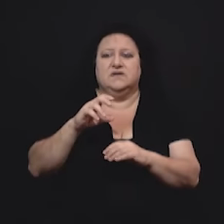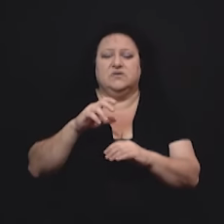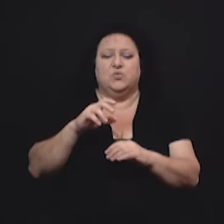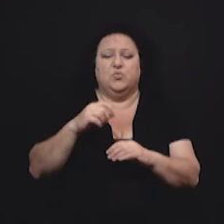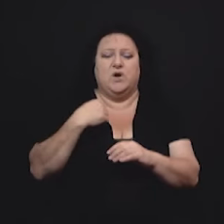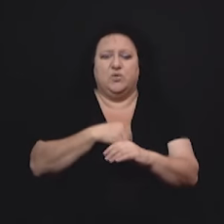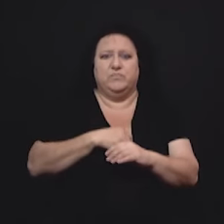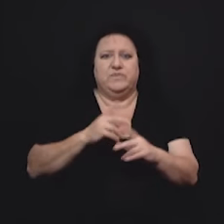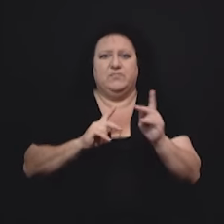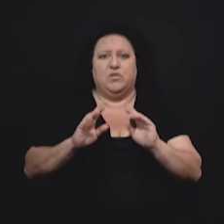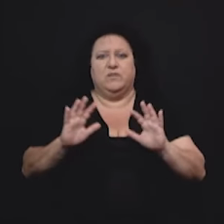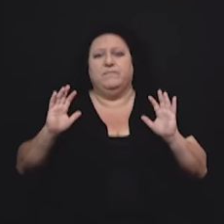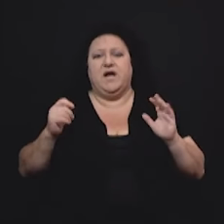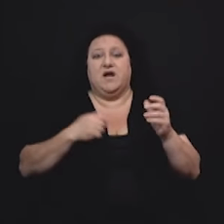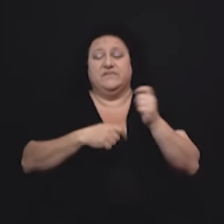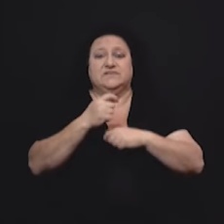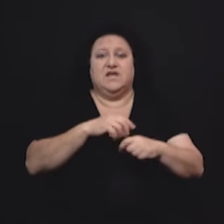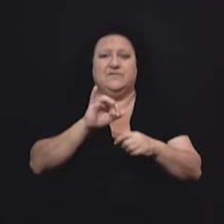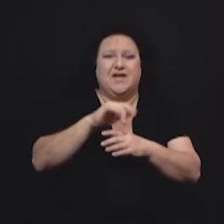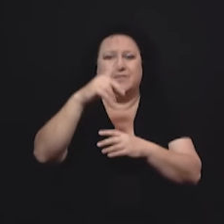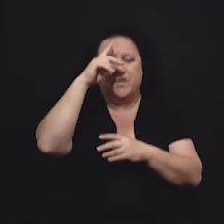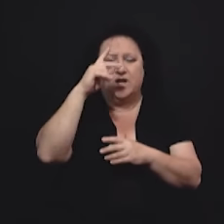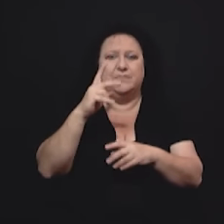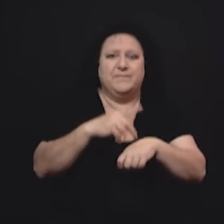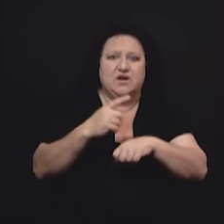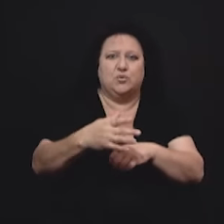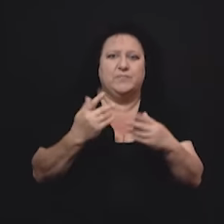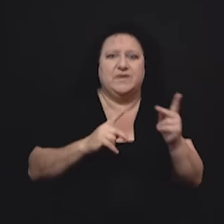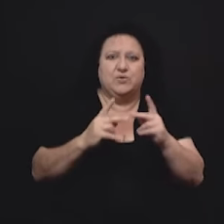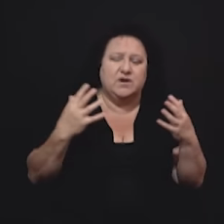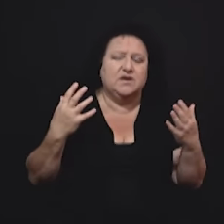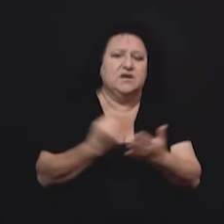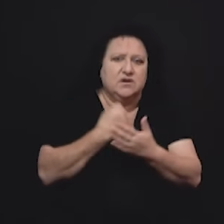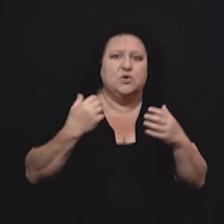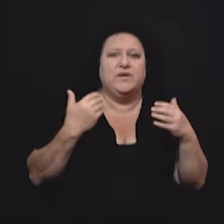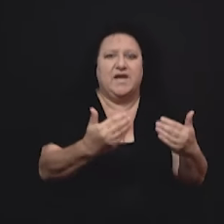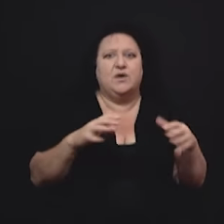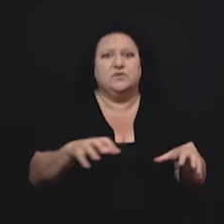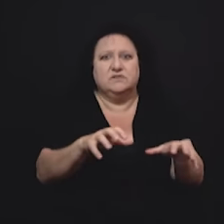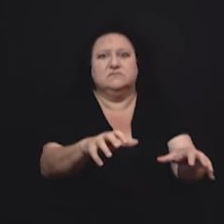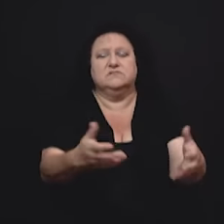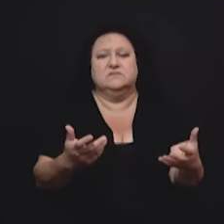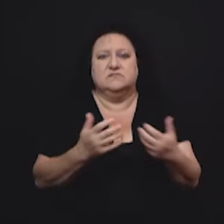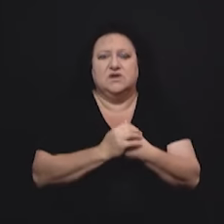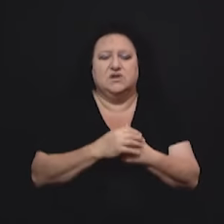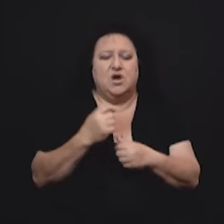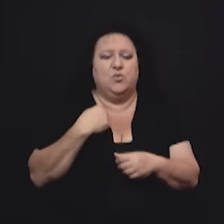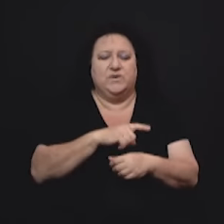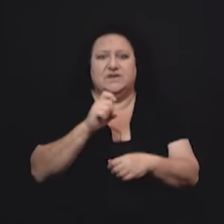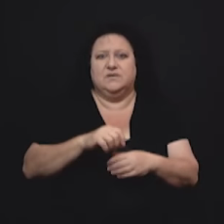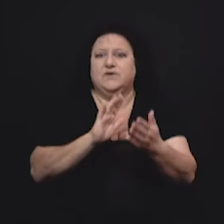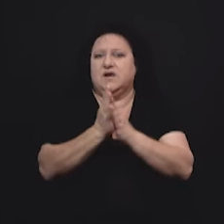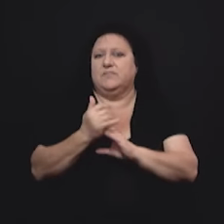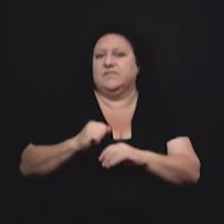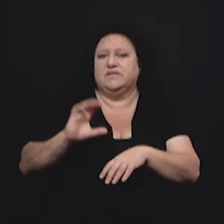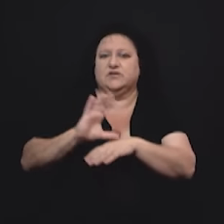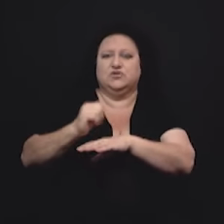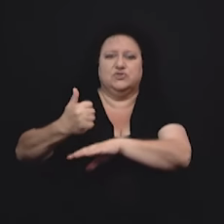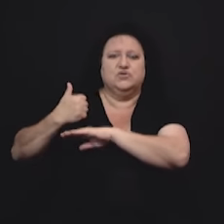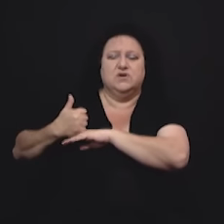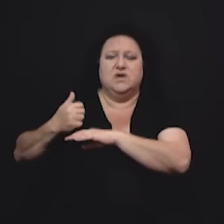and let people see the good that we're doing. But we have to be just like the early church. According to Barna, who has did a deep